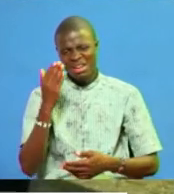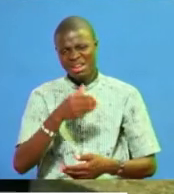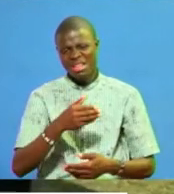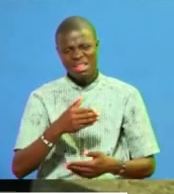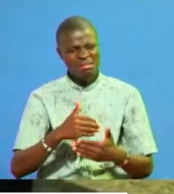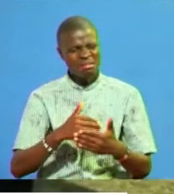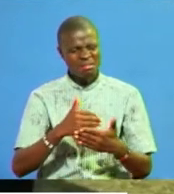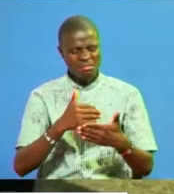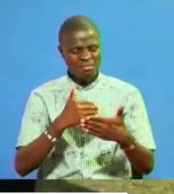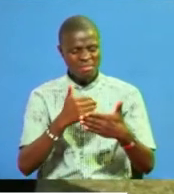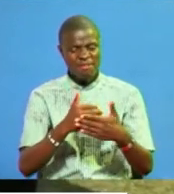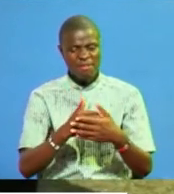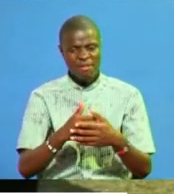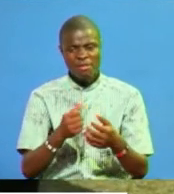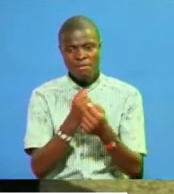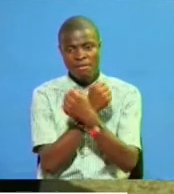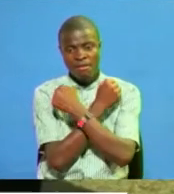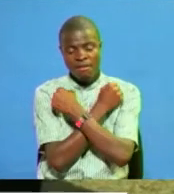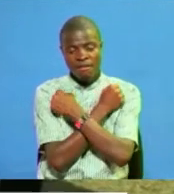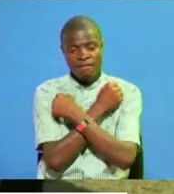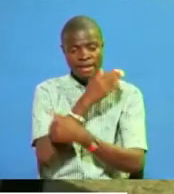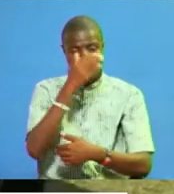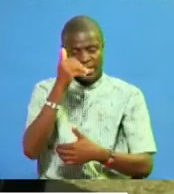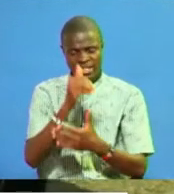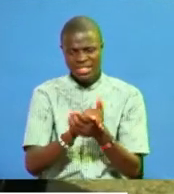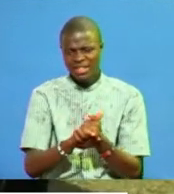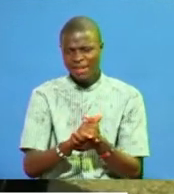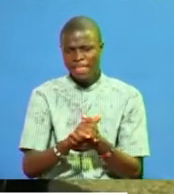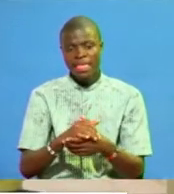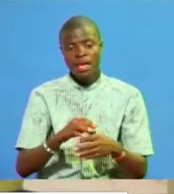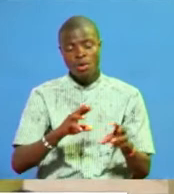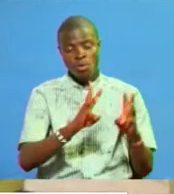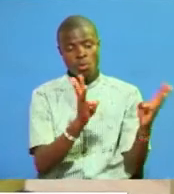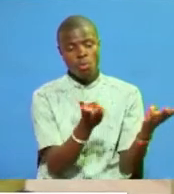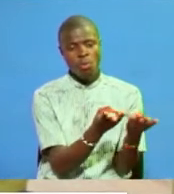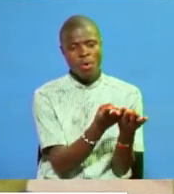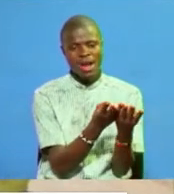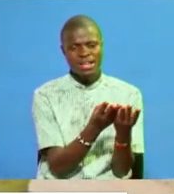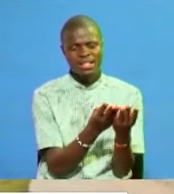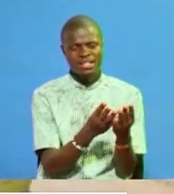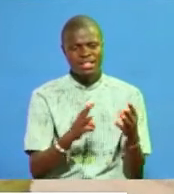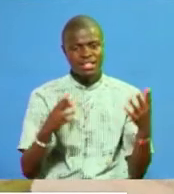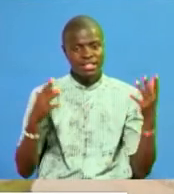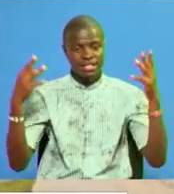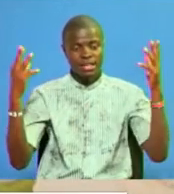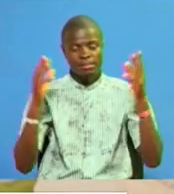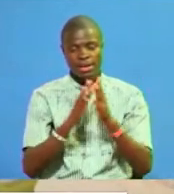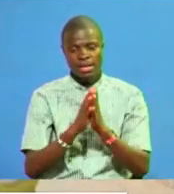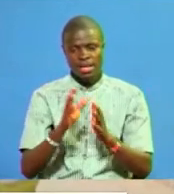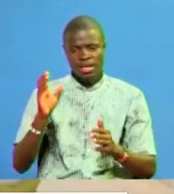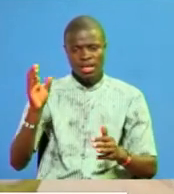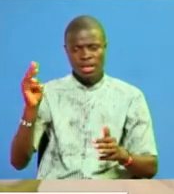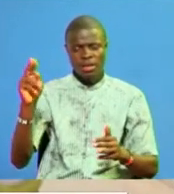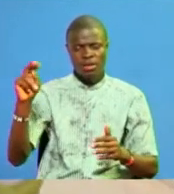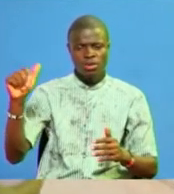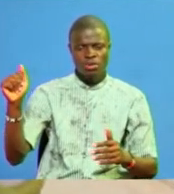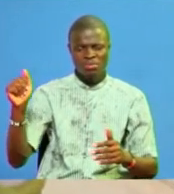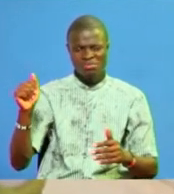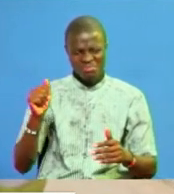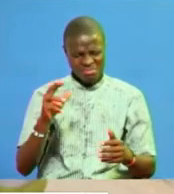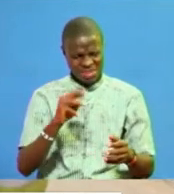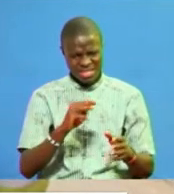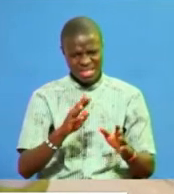marks International Condom Day to sensitize both singles and lovers on the importance of using